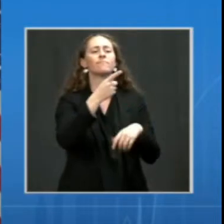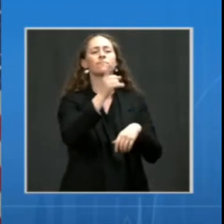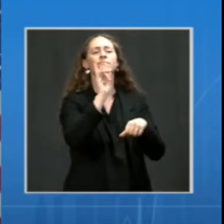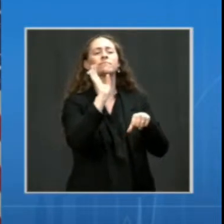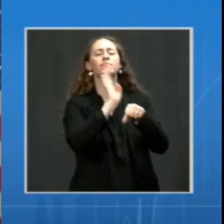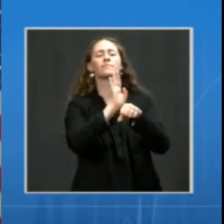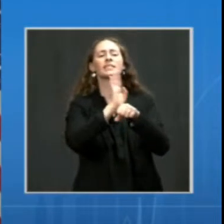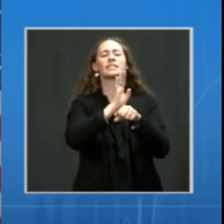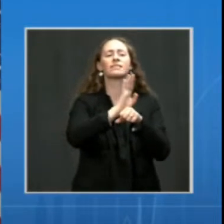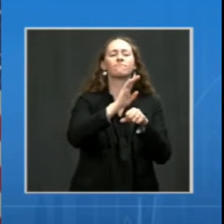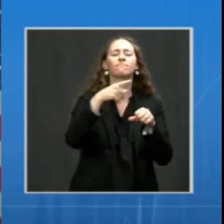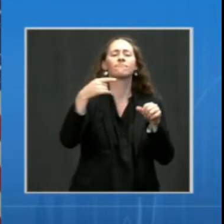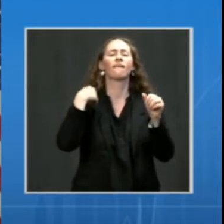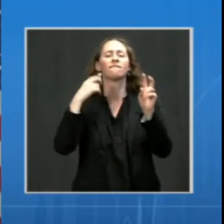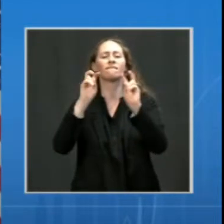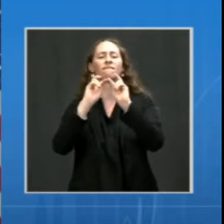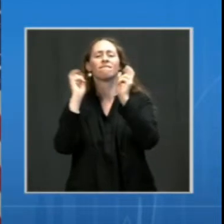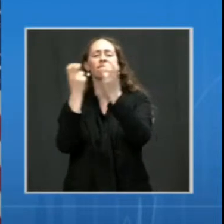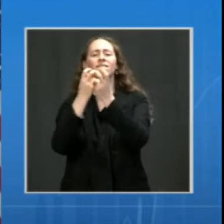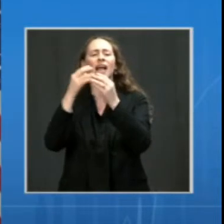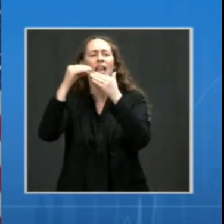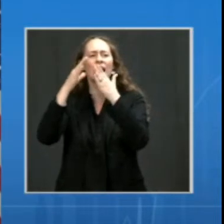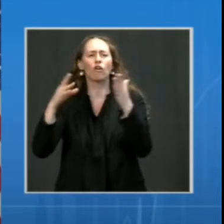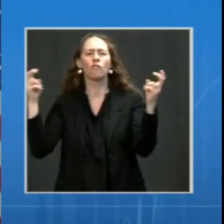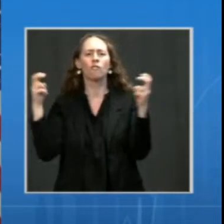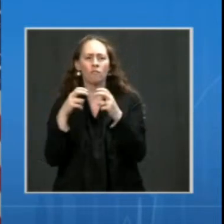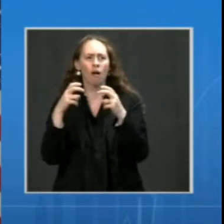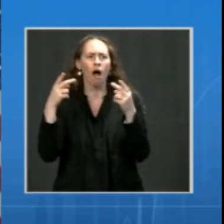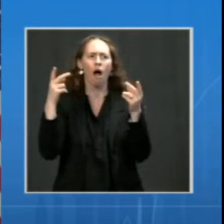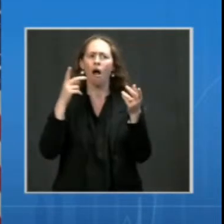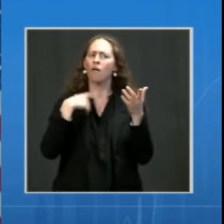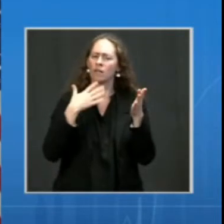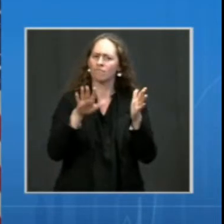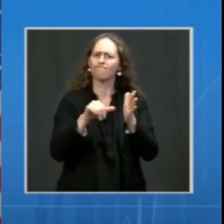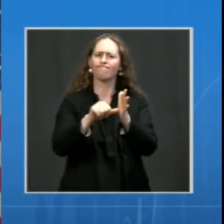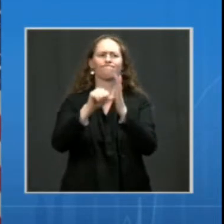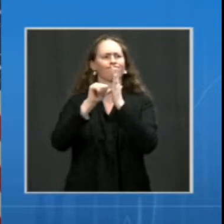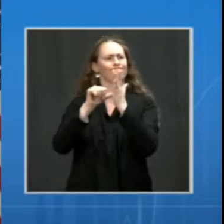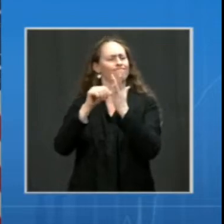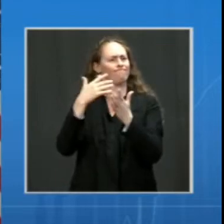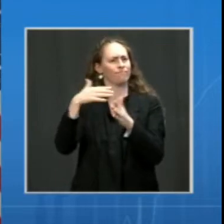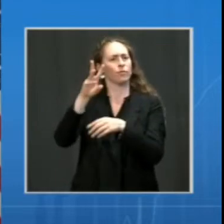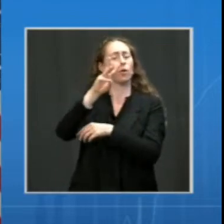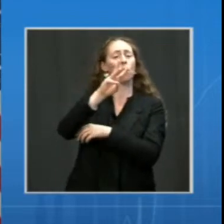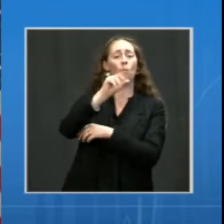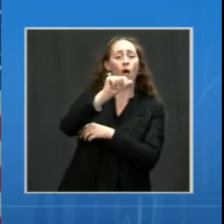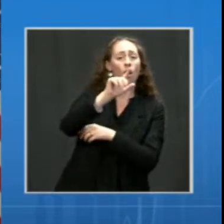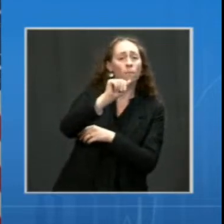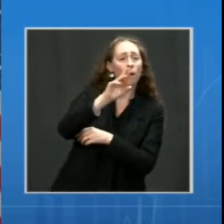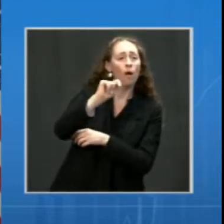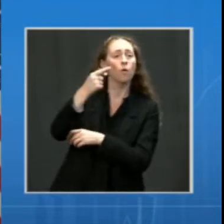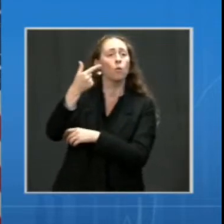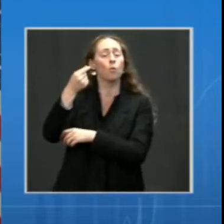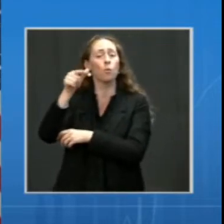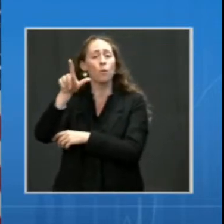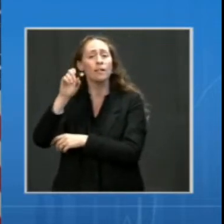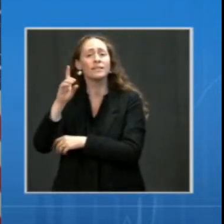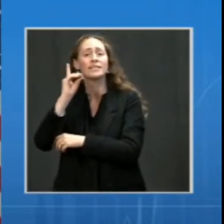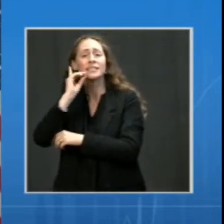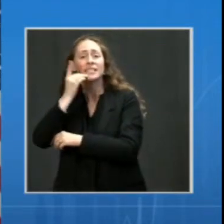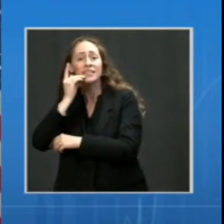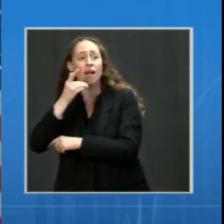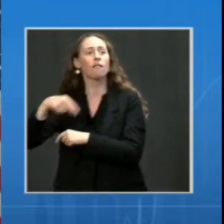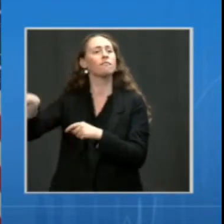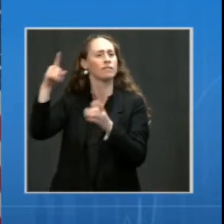Mitchell Dunn and Jean Torres. Steve Barnett and Angela Slawney. Want to say thanks